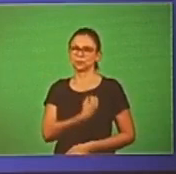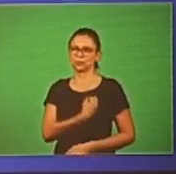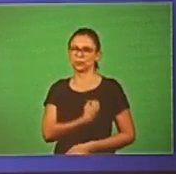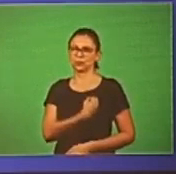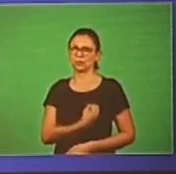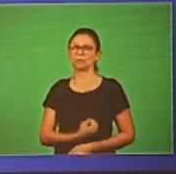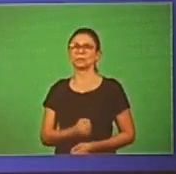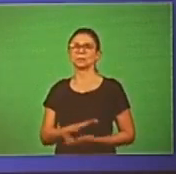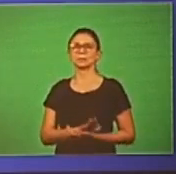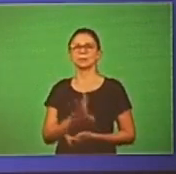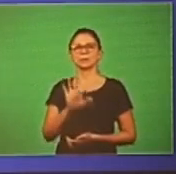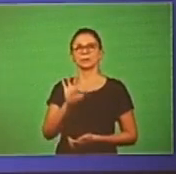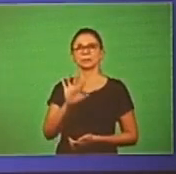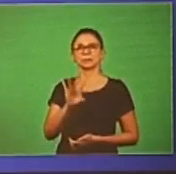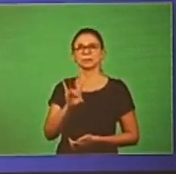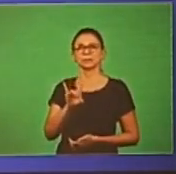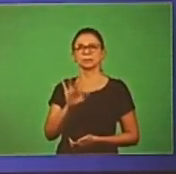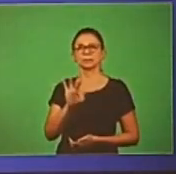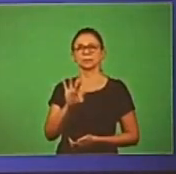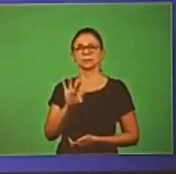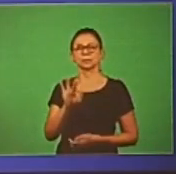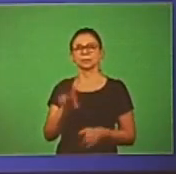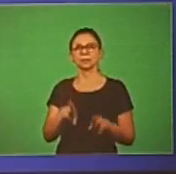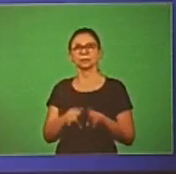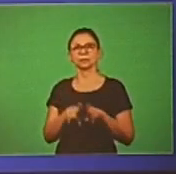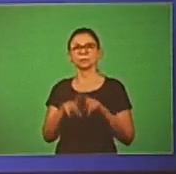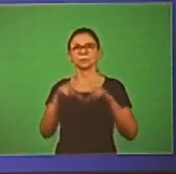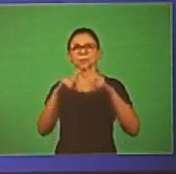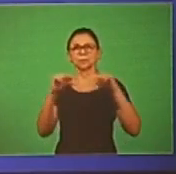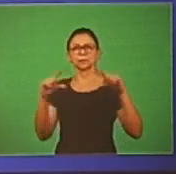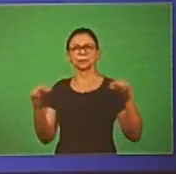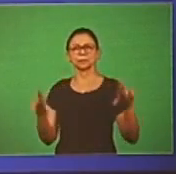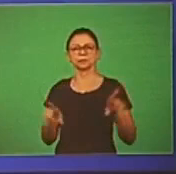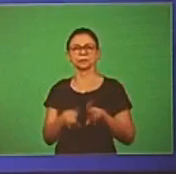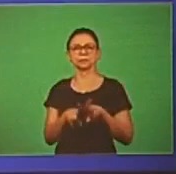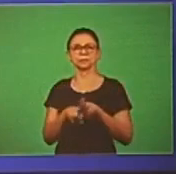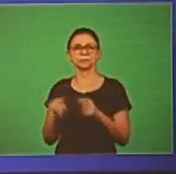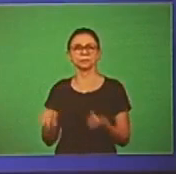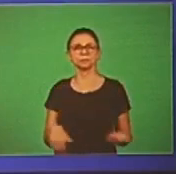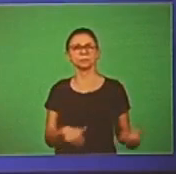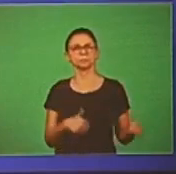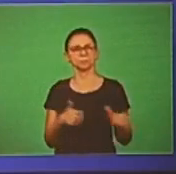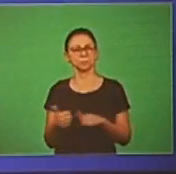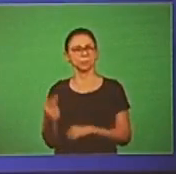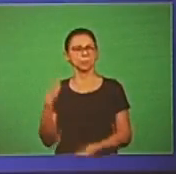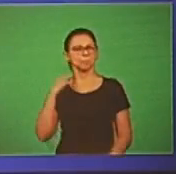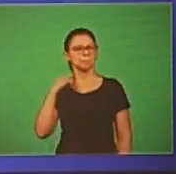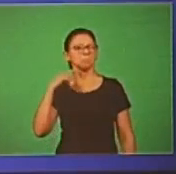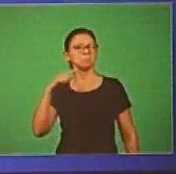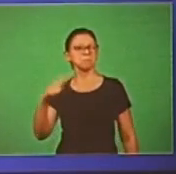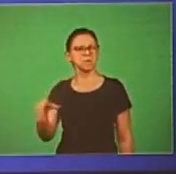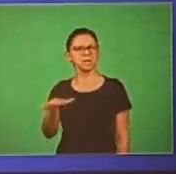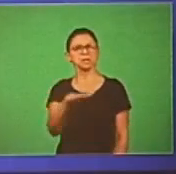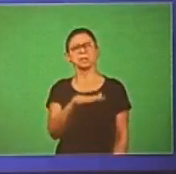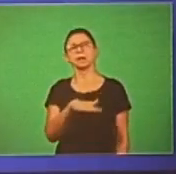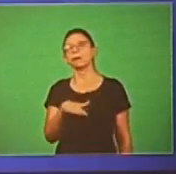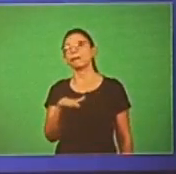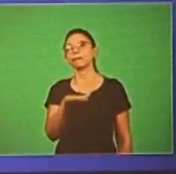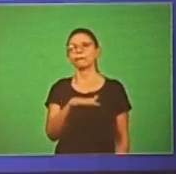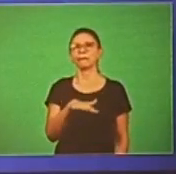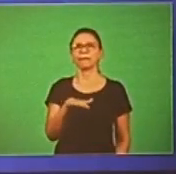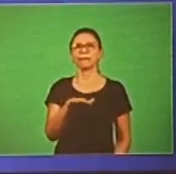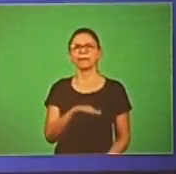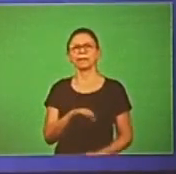to salvation of lives. We had in Brasília, and also Amparo da Serra, in the city of the state of Minas Gerais, and the area